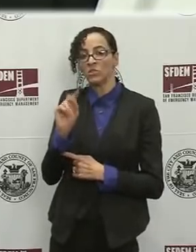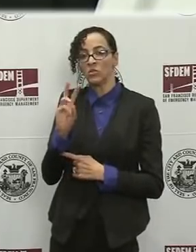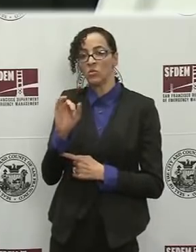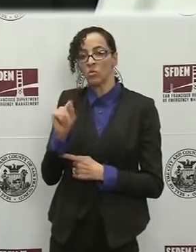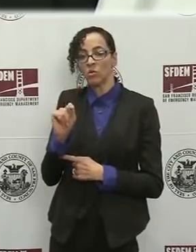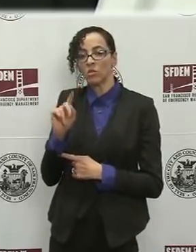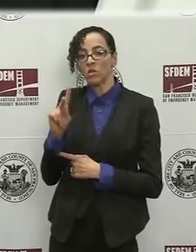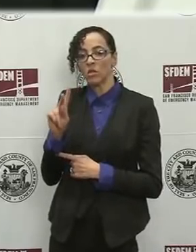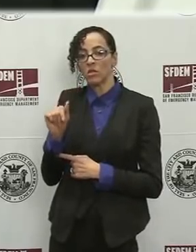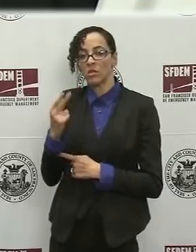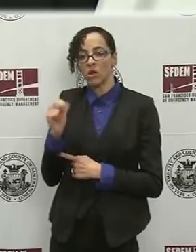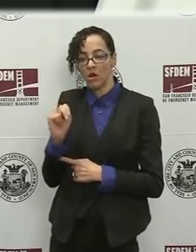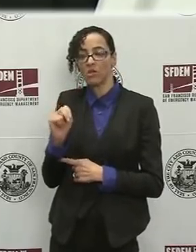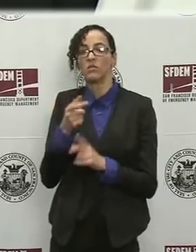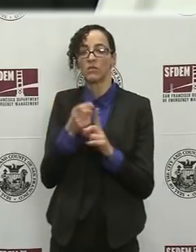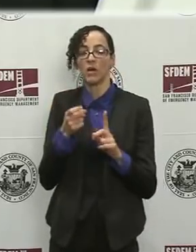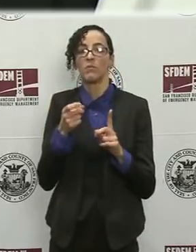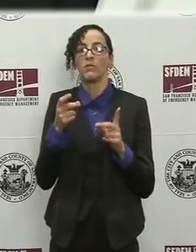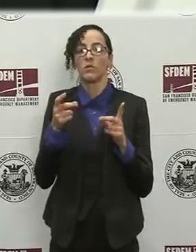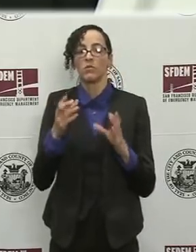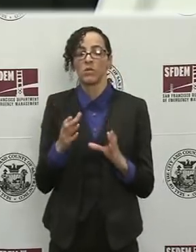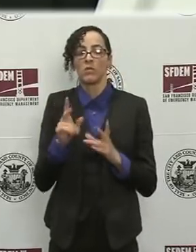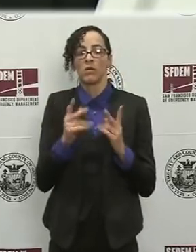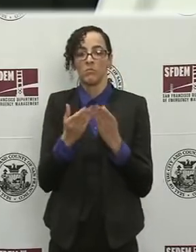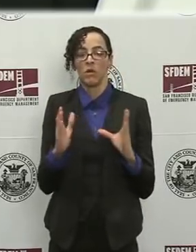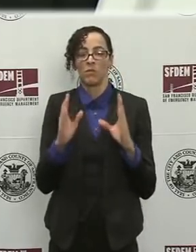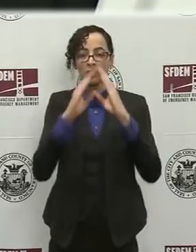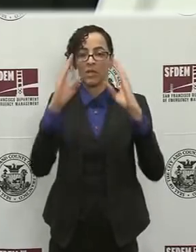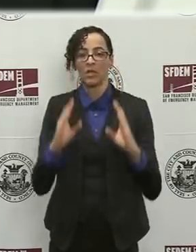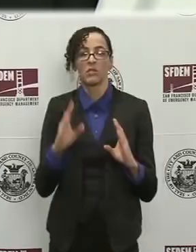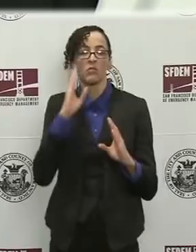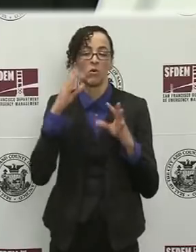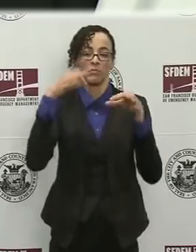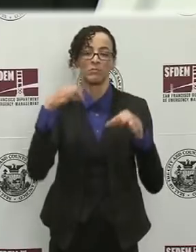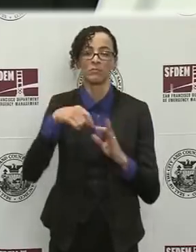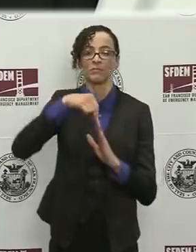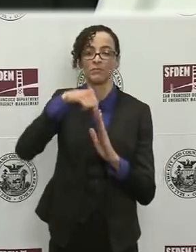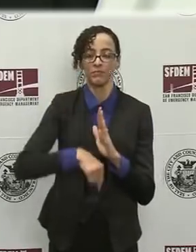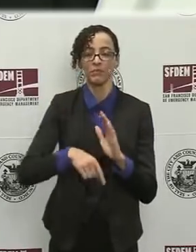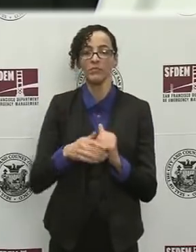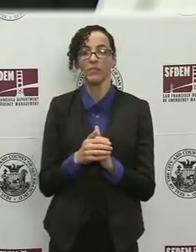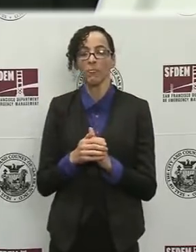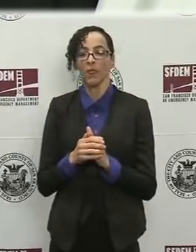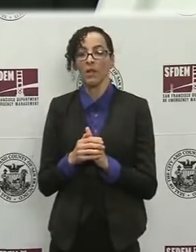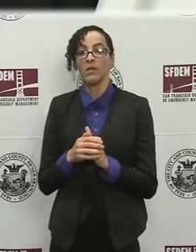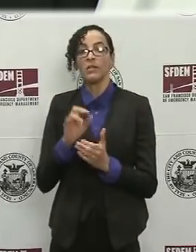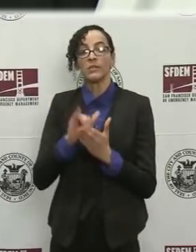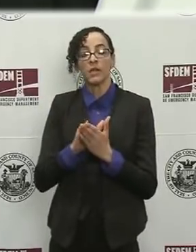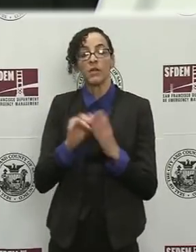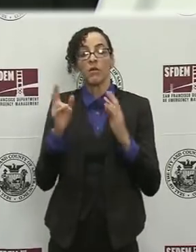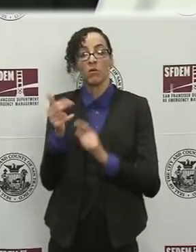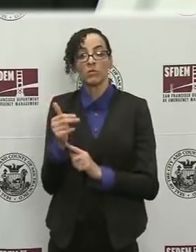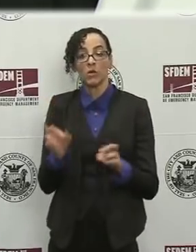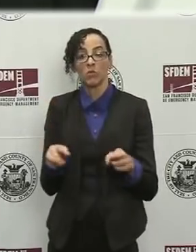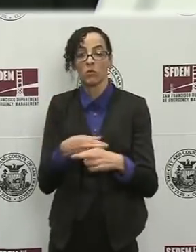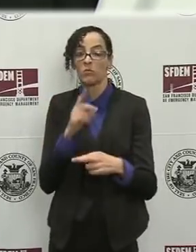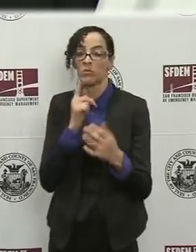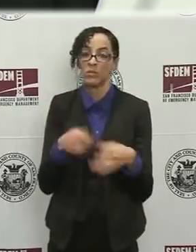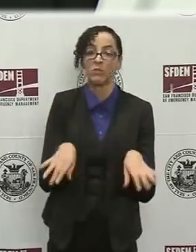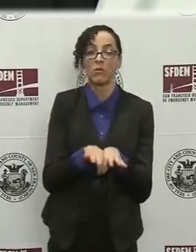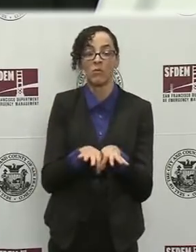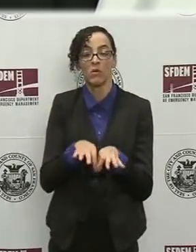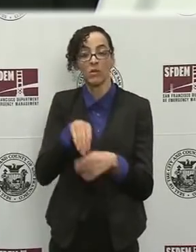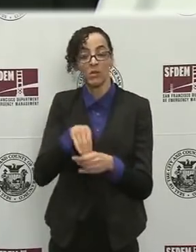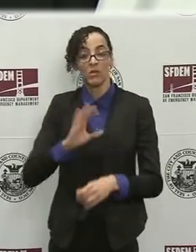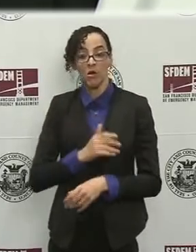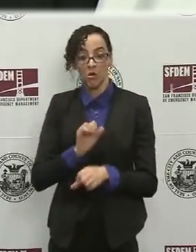detail. These hotel rooms are essential in our work to proactively move vulnerable people out